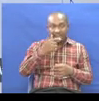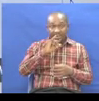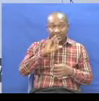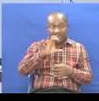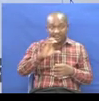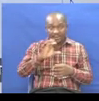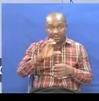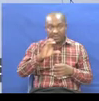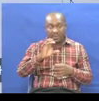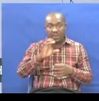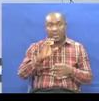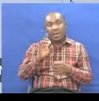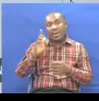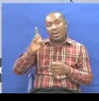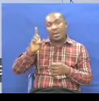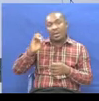catalytic decomposition